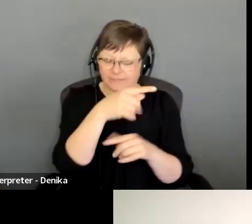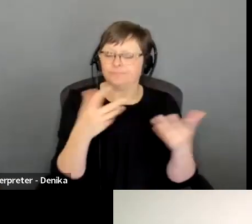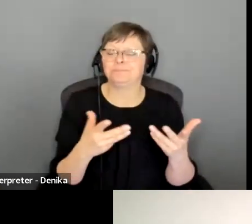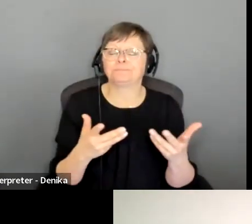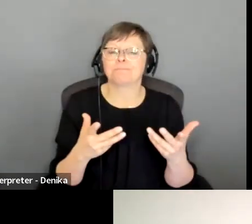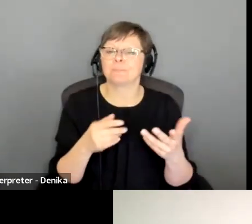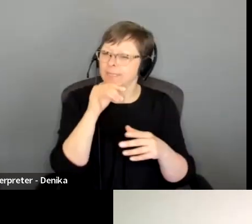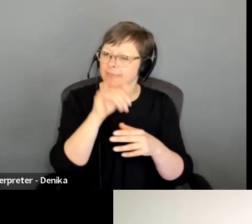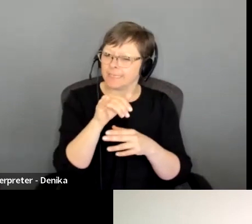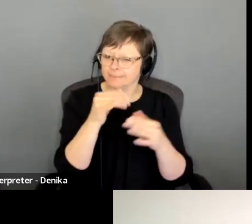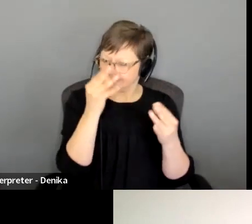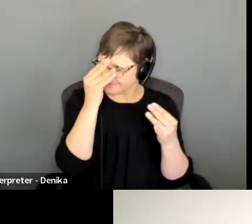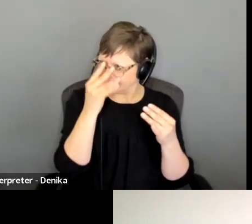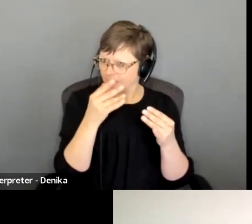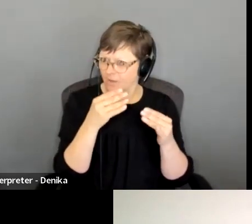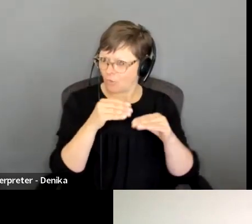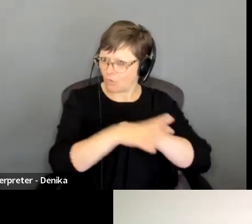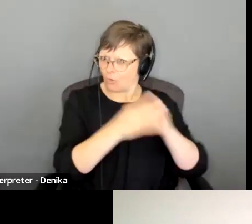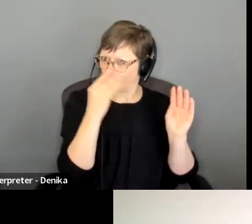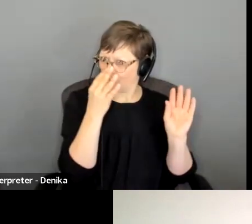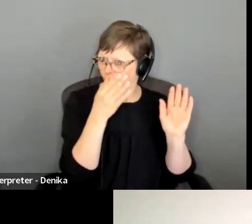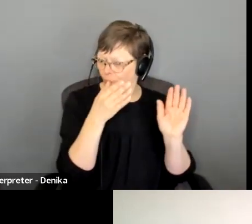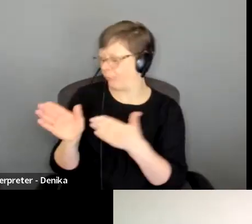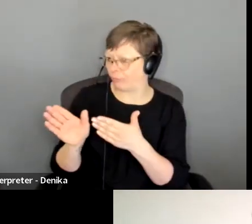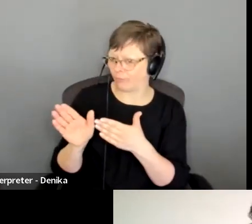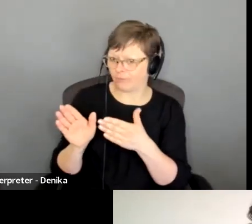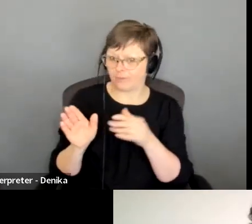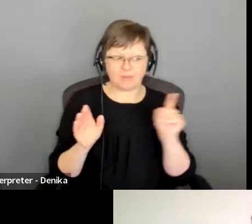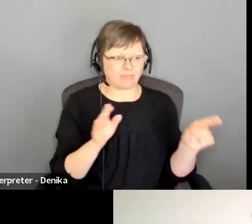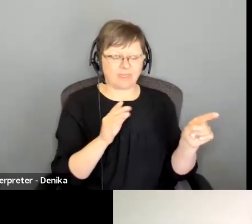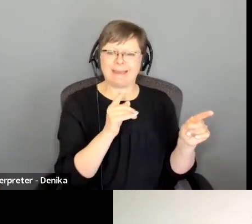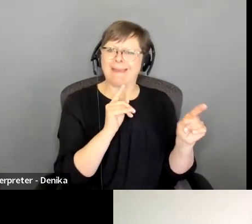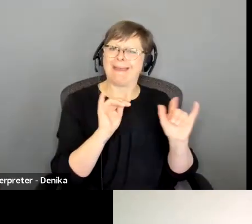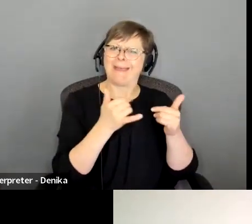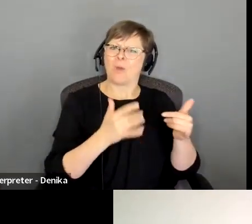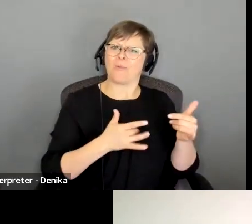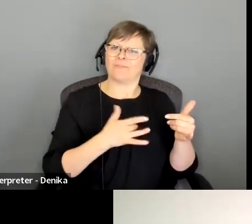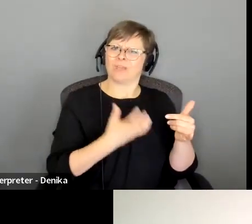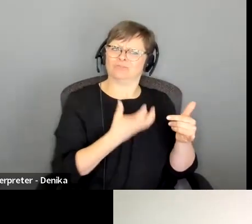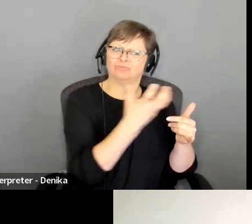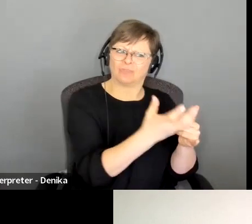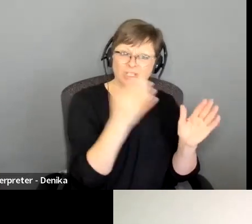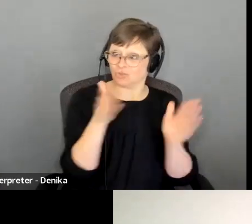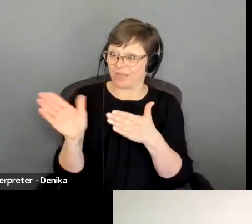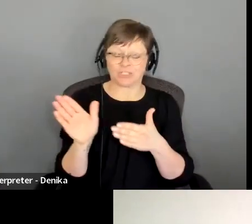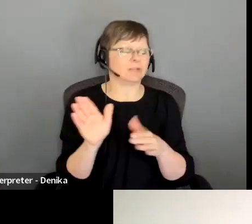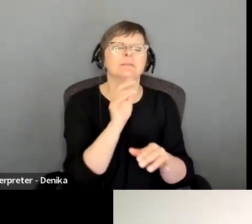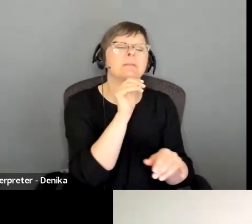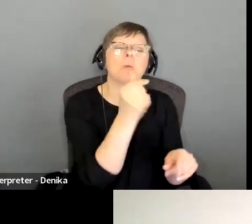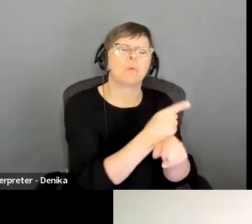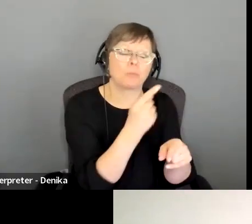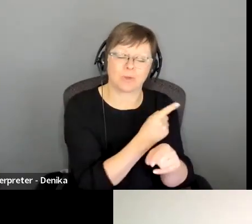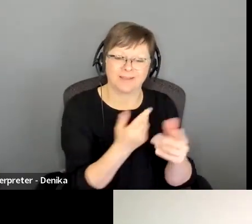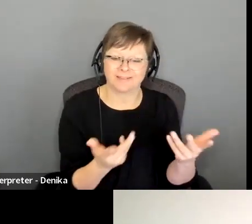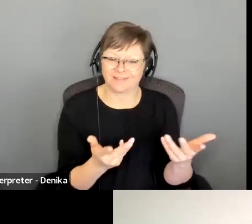premeditated thought. So to cause a distraction when someone's sharing how they feel about this doesn't feel at all appropriate. Where distraction might come